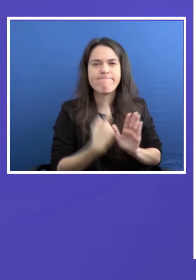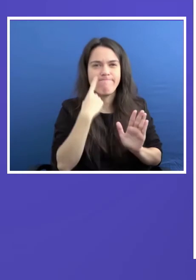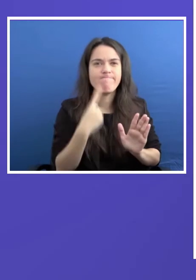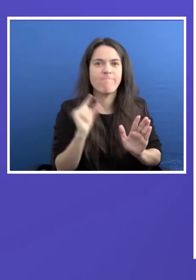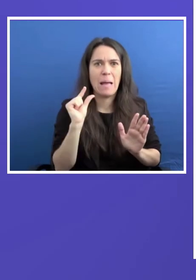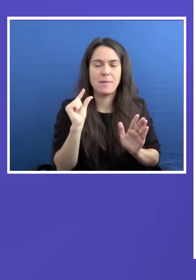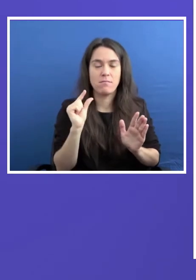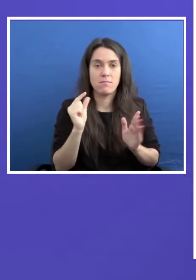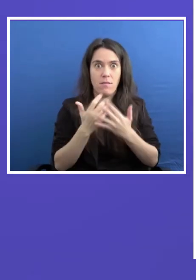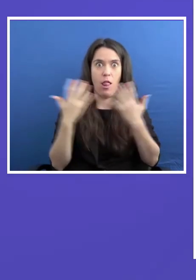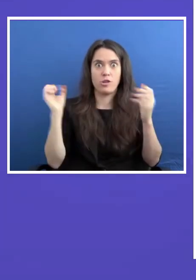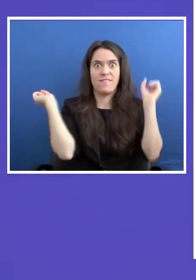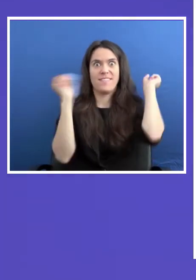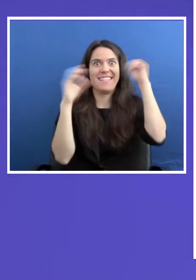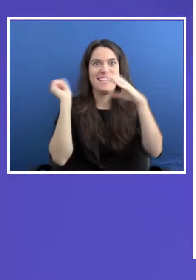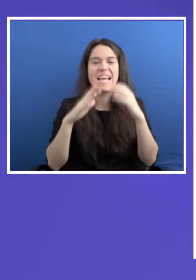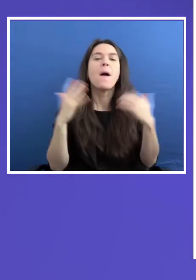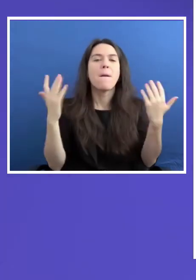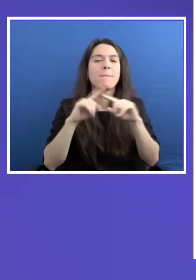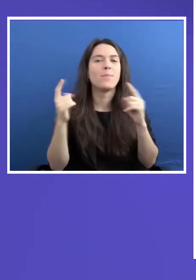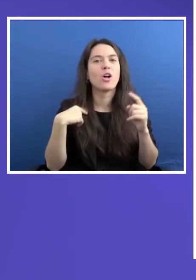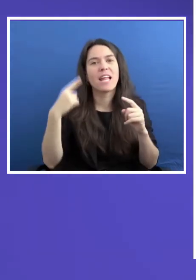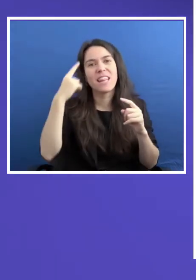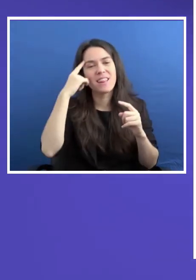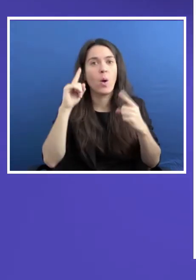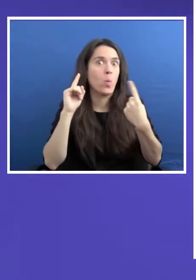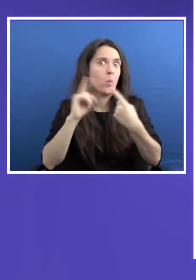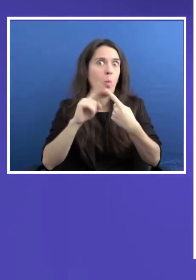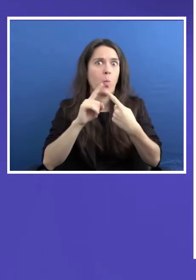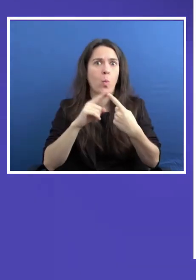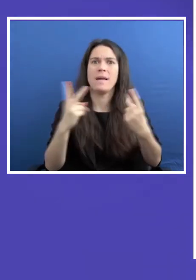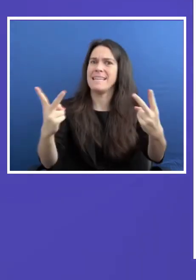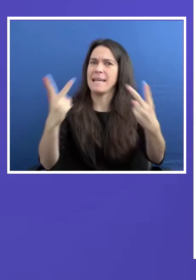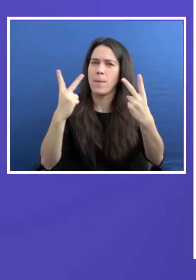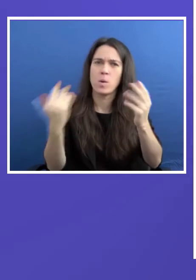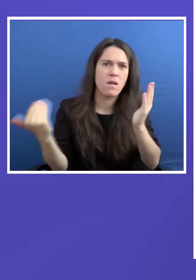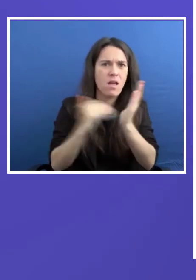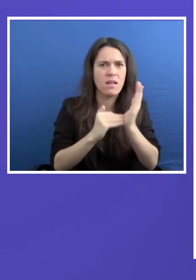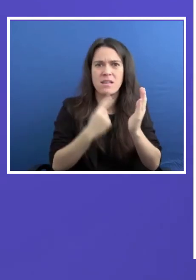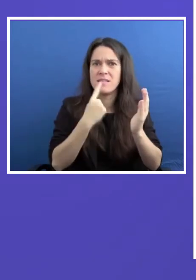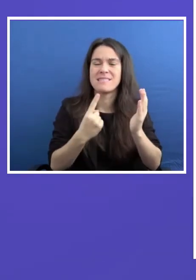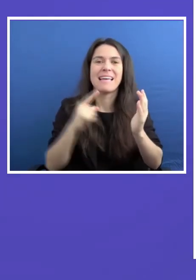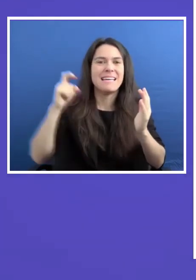inputs. Anyhow, what I cannot stop to mention again and again is the need of cooperation and